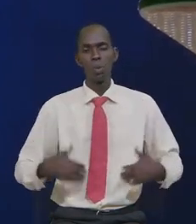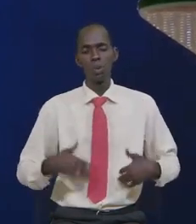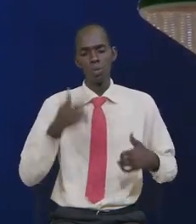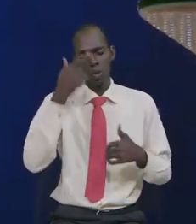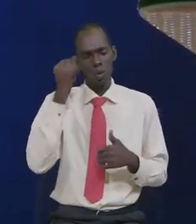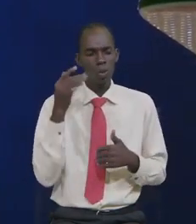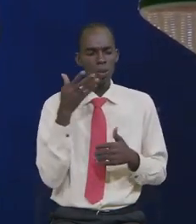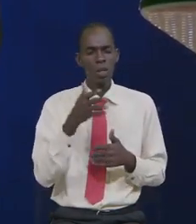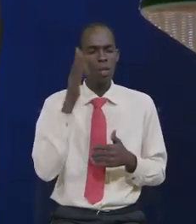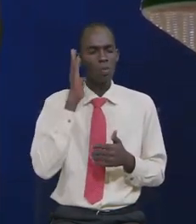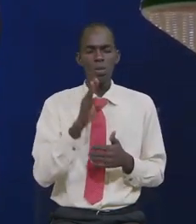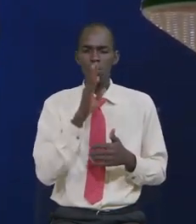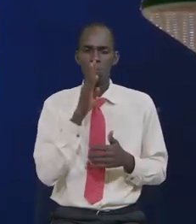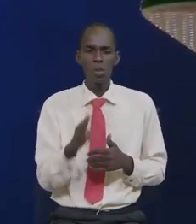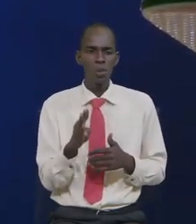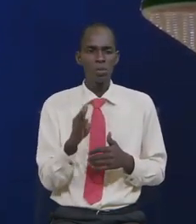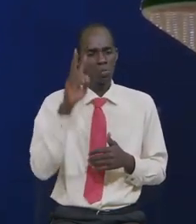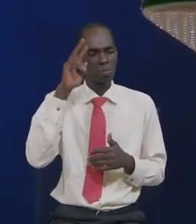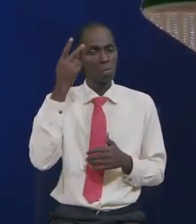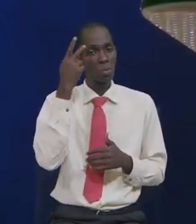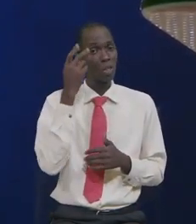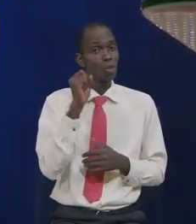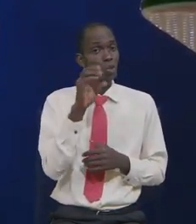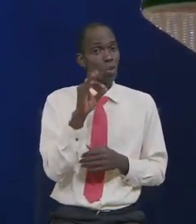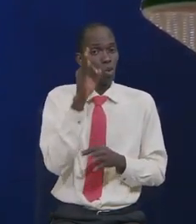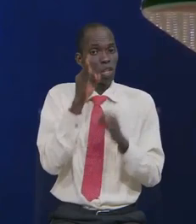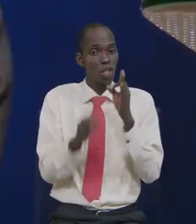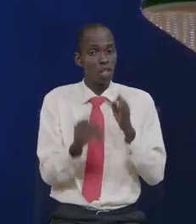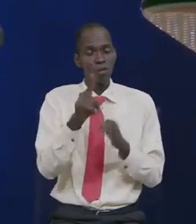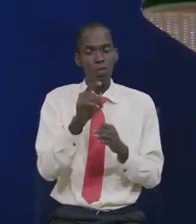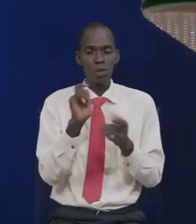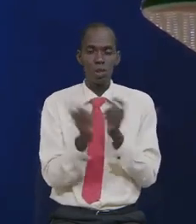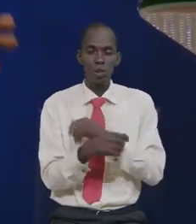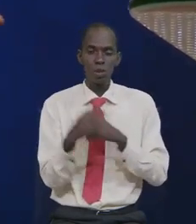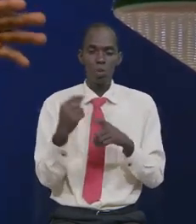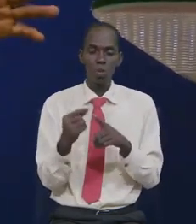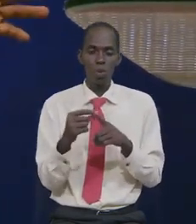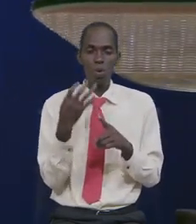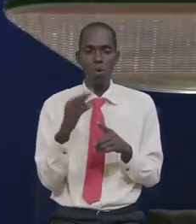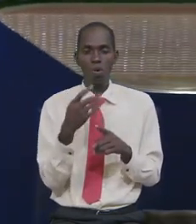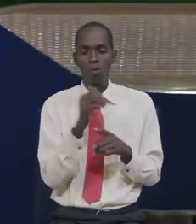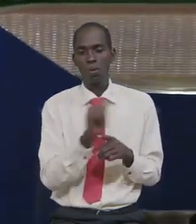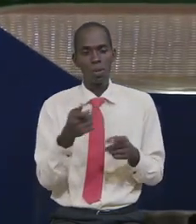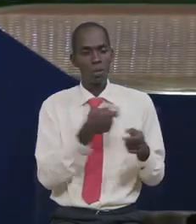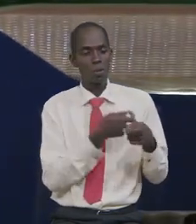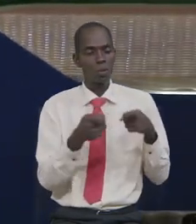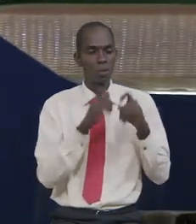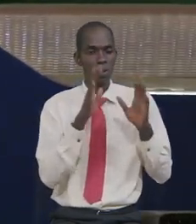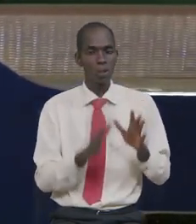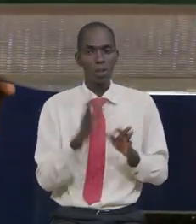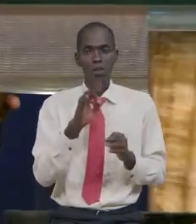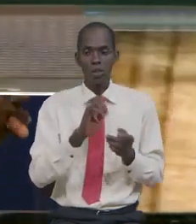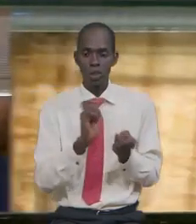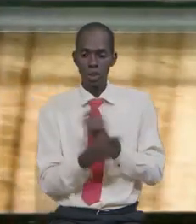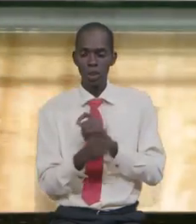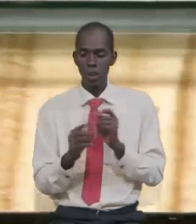misunderstanding. So if you change the word of the persecutor, if you change the plan of the